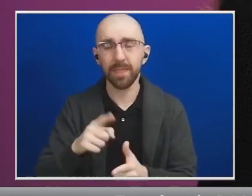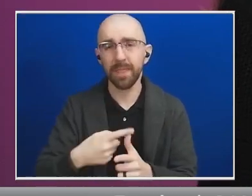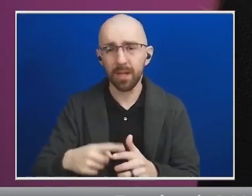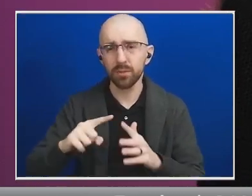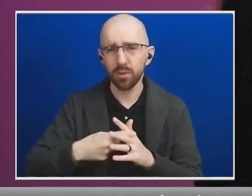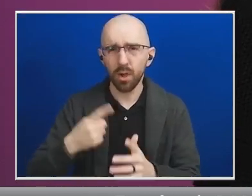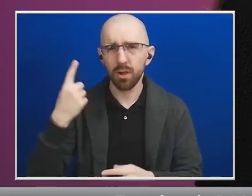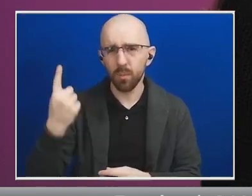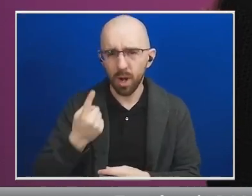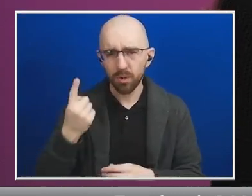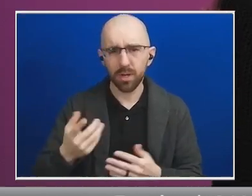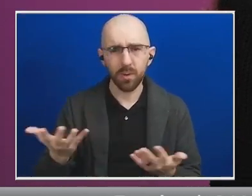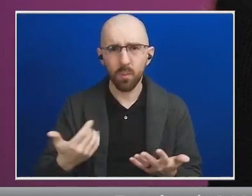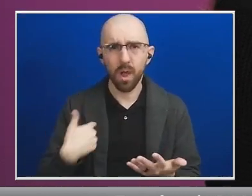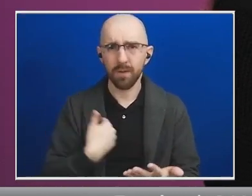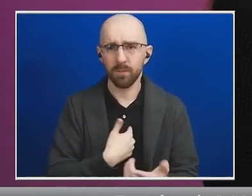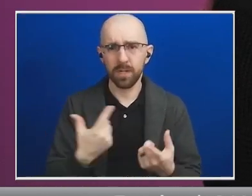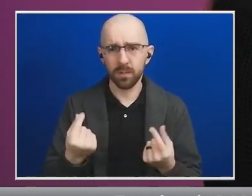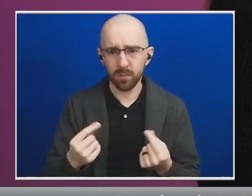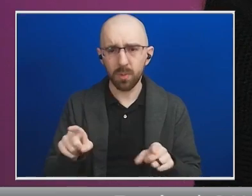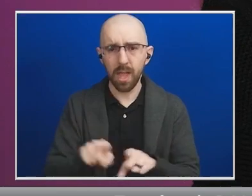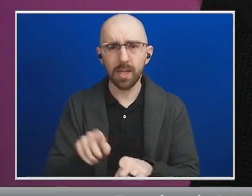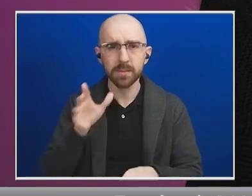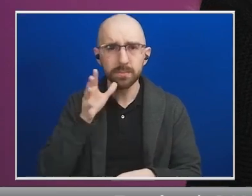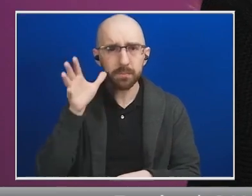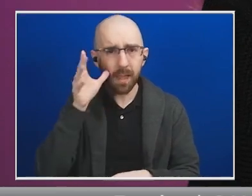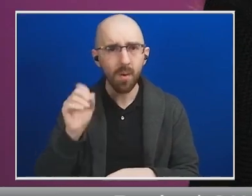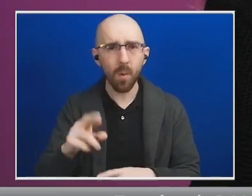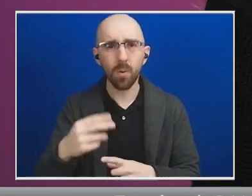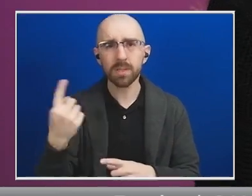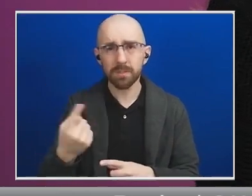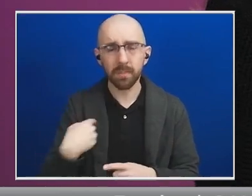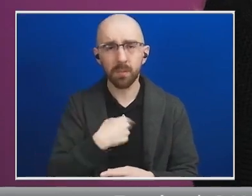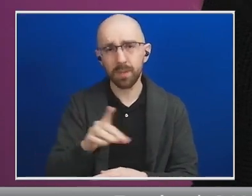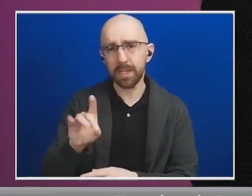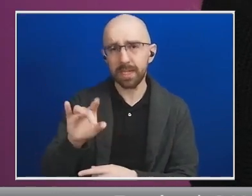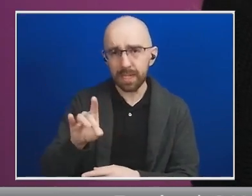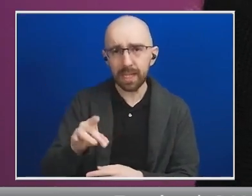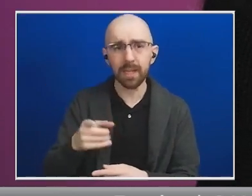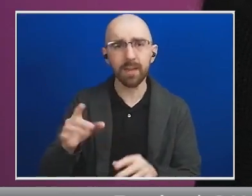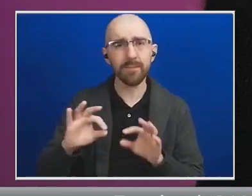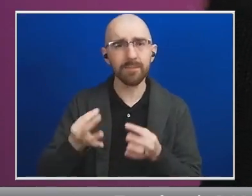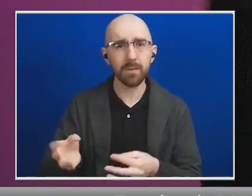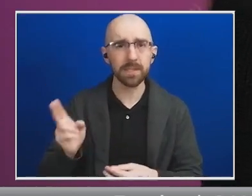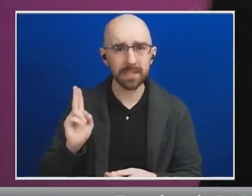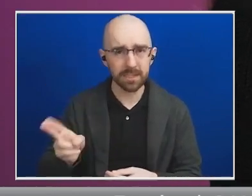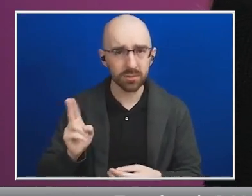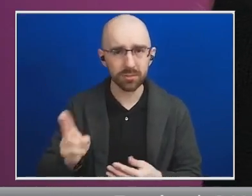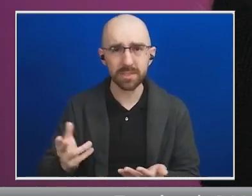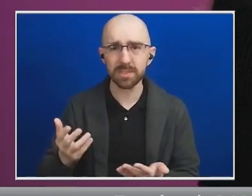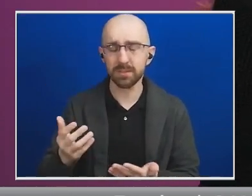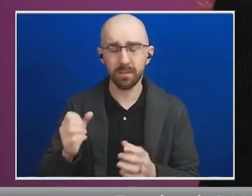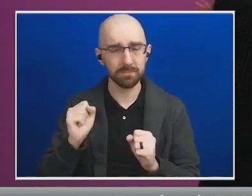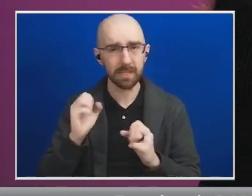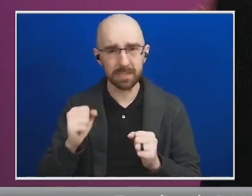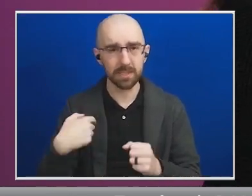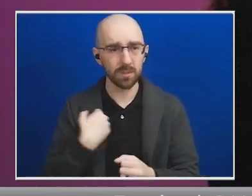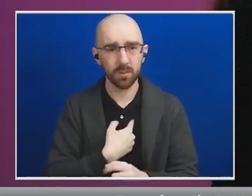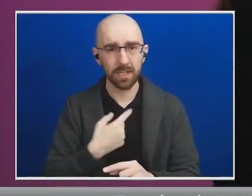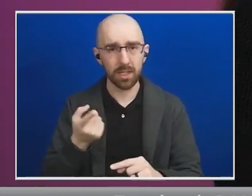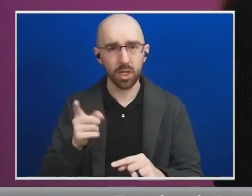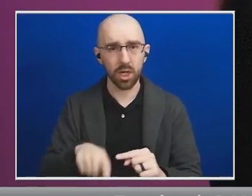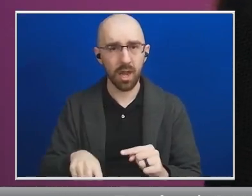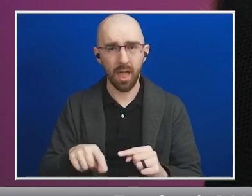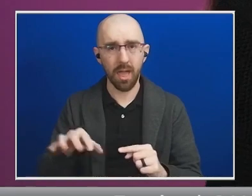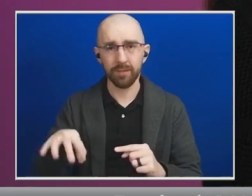done as parents or something that we did, or was there family history? And amazingly, we could not trace anything back